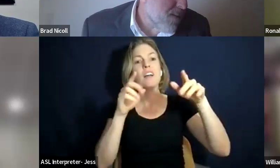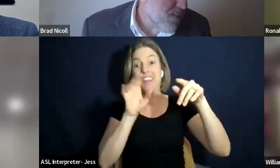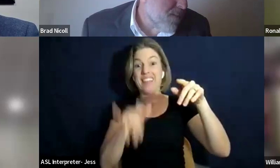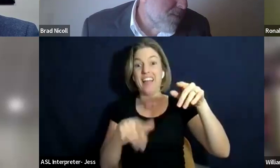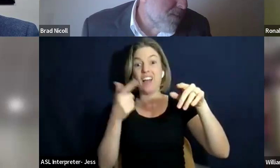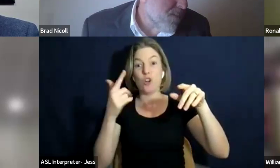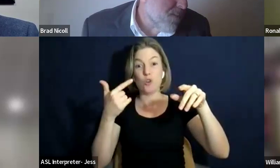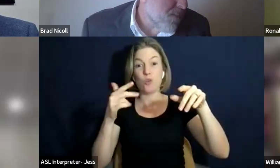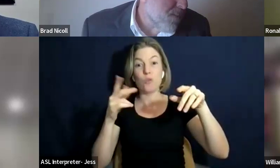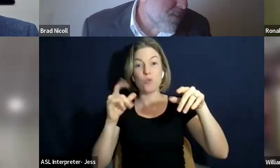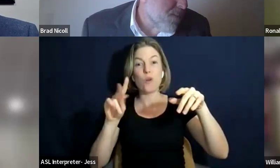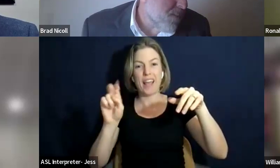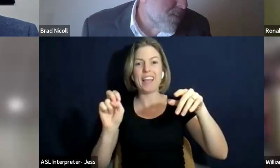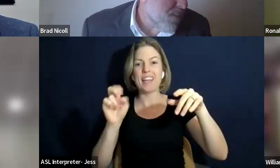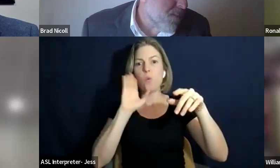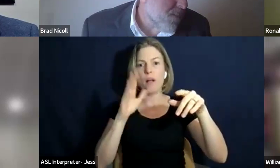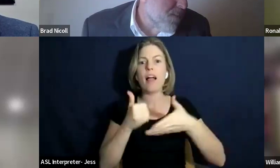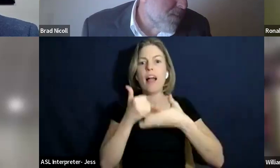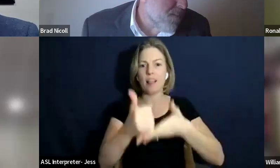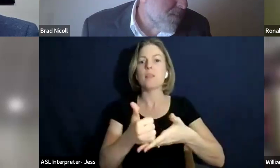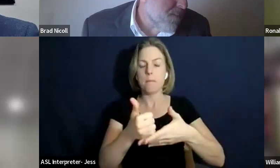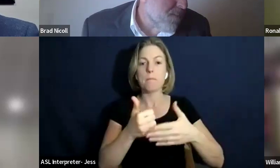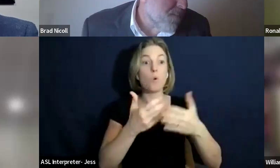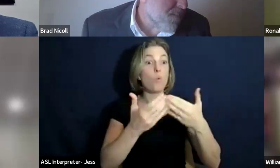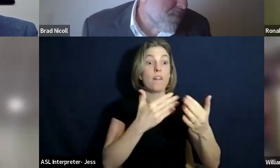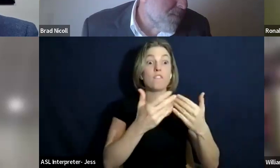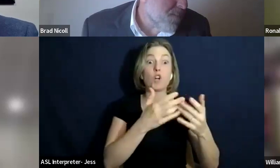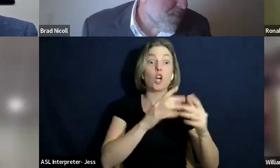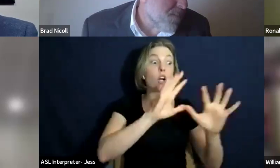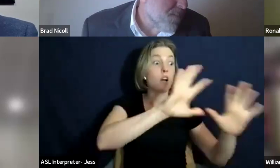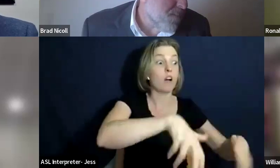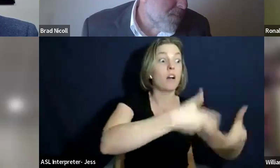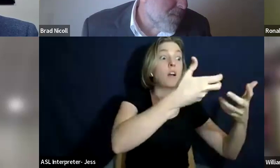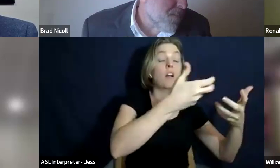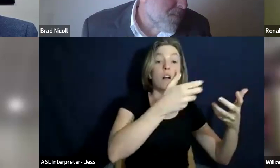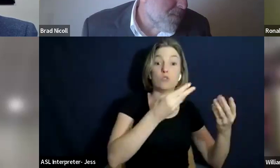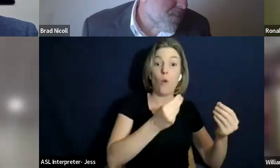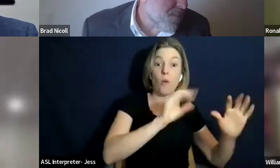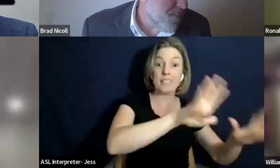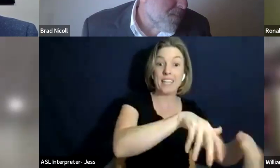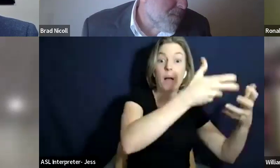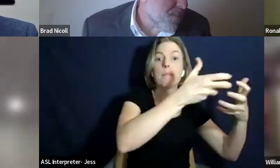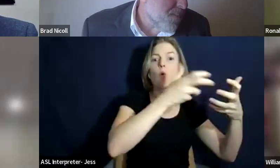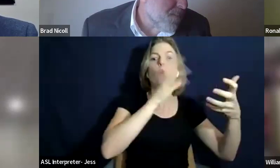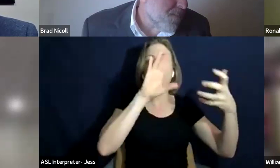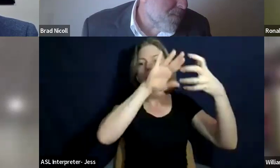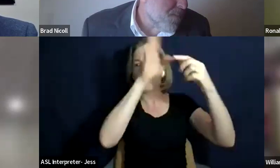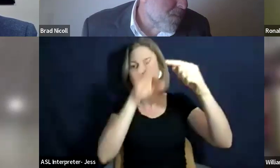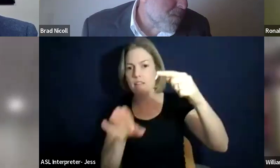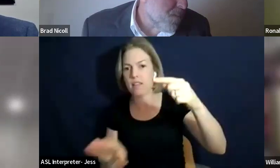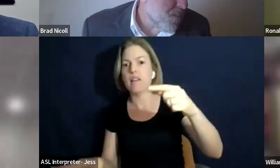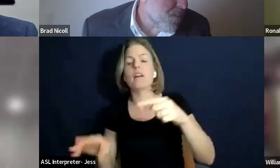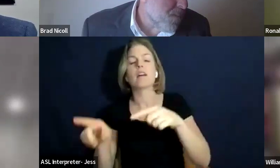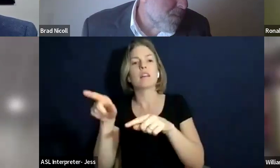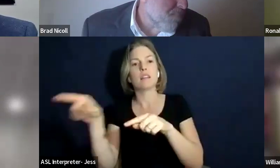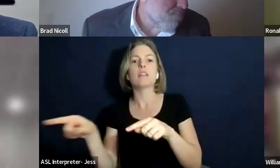that'll create some compensation for whatever volume we take up. It's going to regrade over there. So there's kind of a no change in kind of